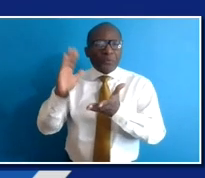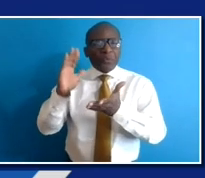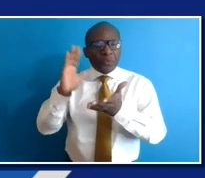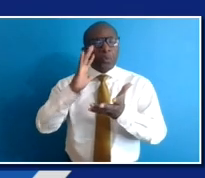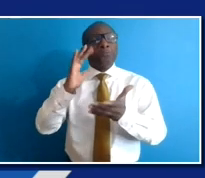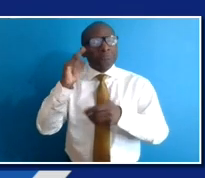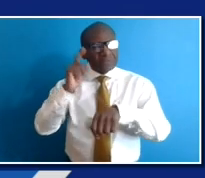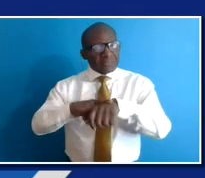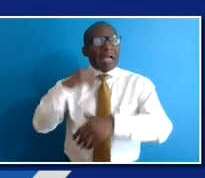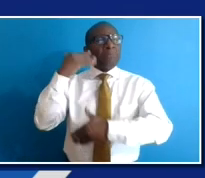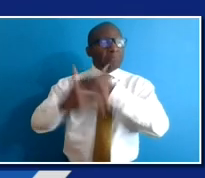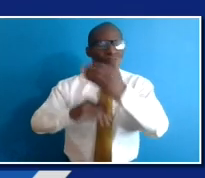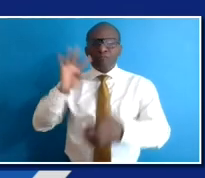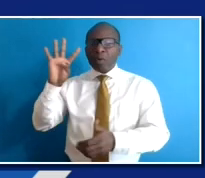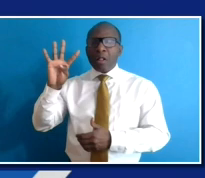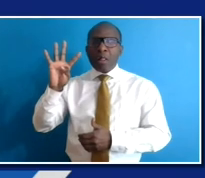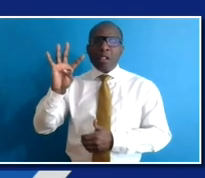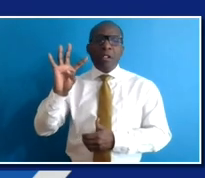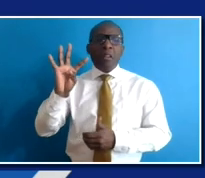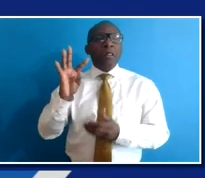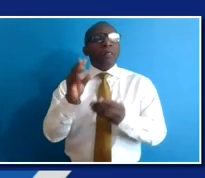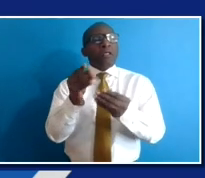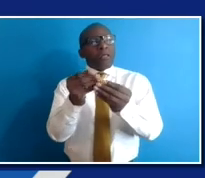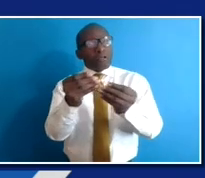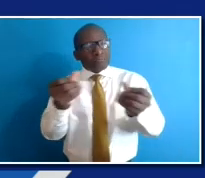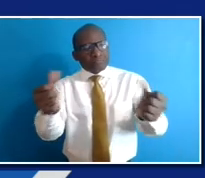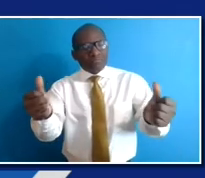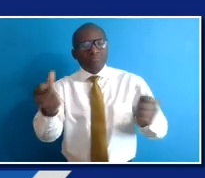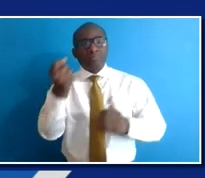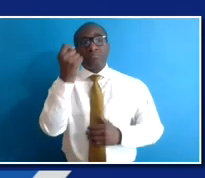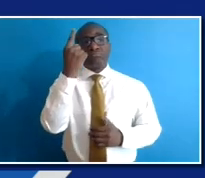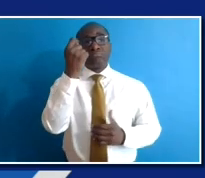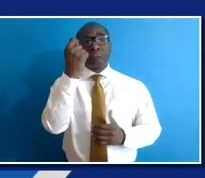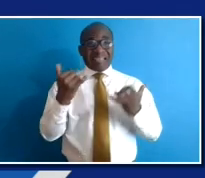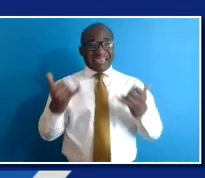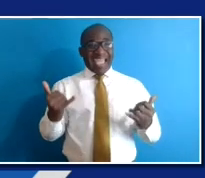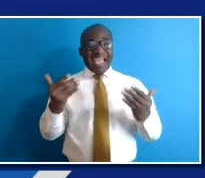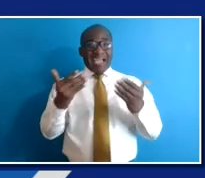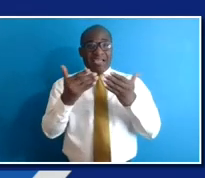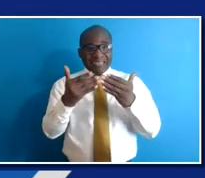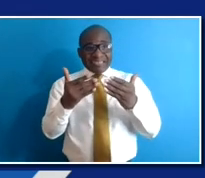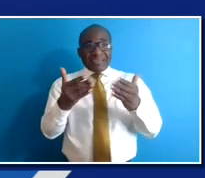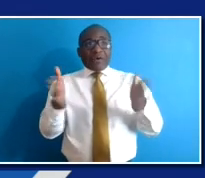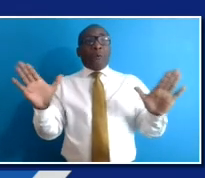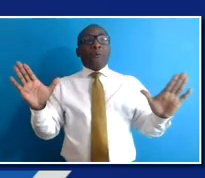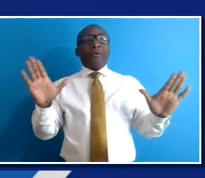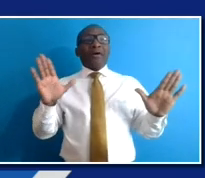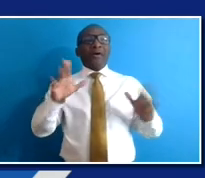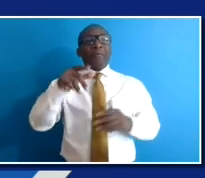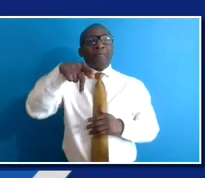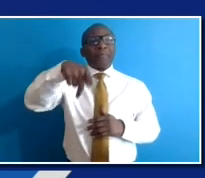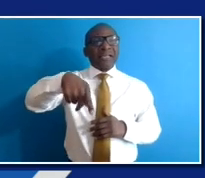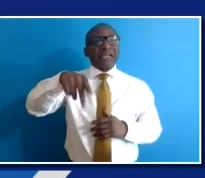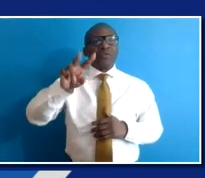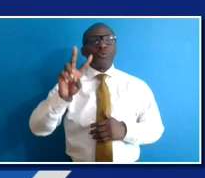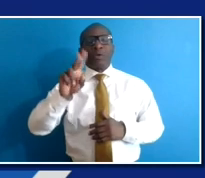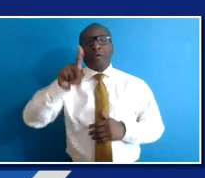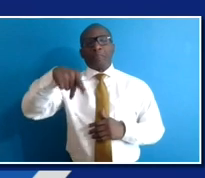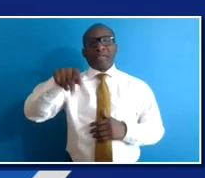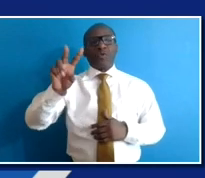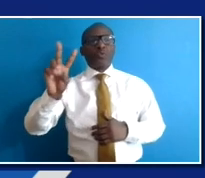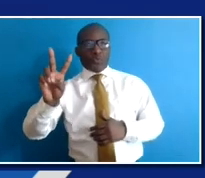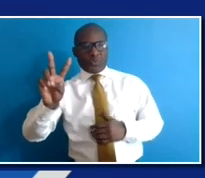that we could not enjoy previously. Now we're able to dine outside in phase 2. We're able to go into any of the retail shops in phase